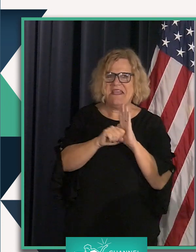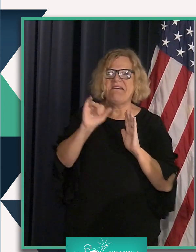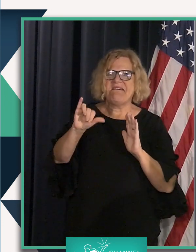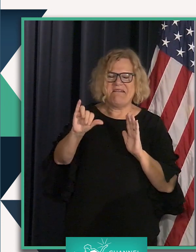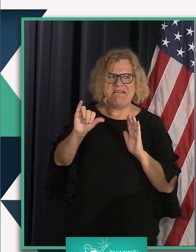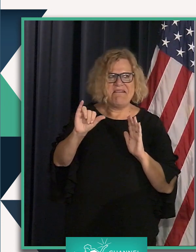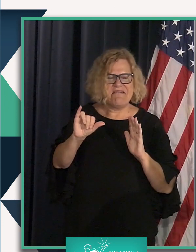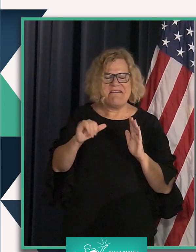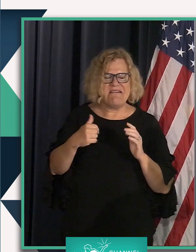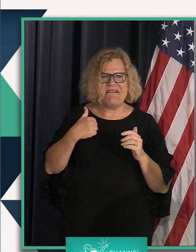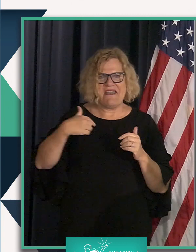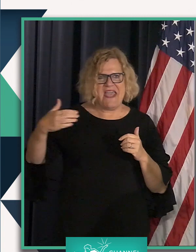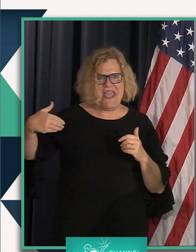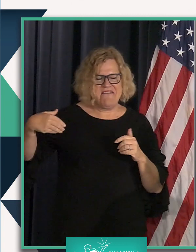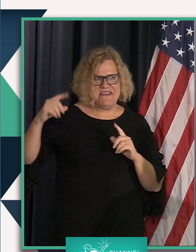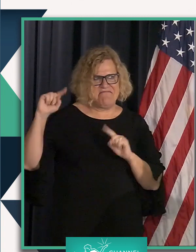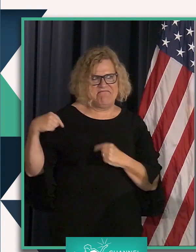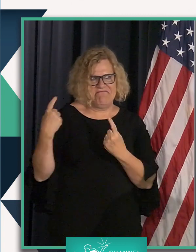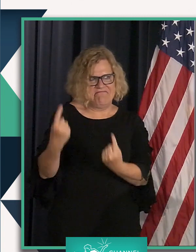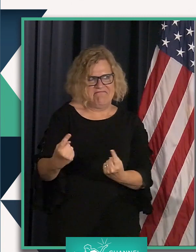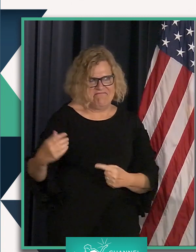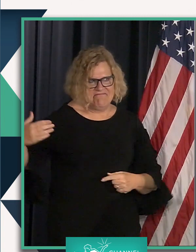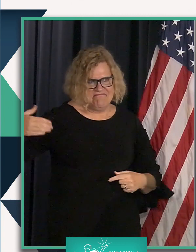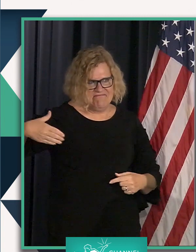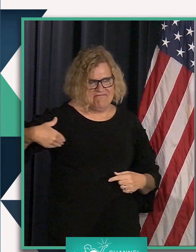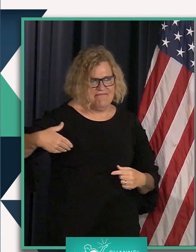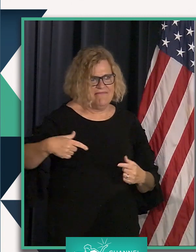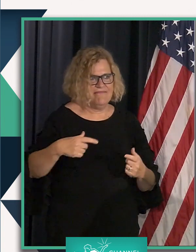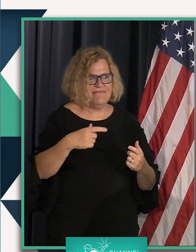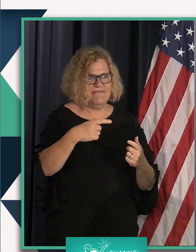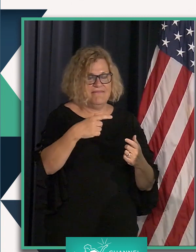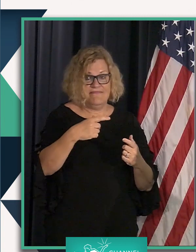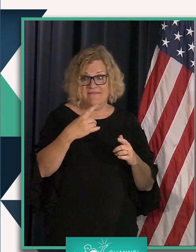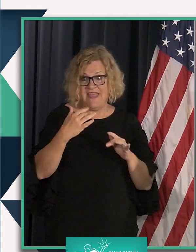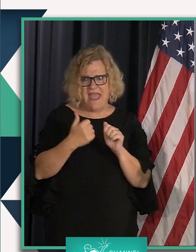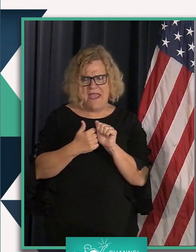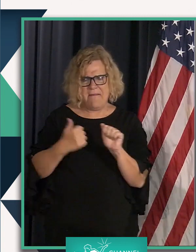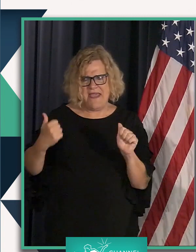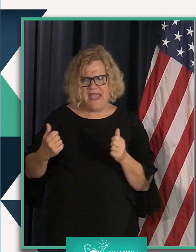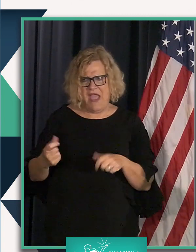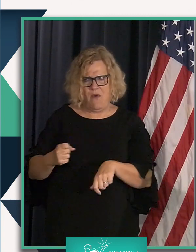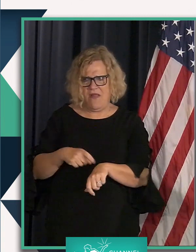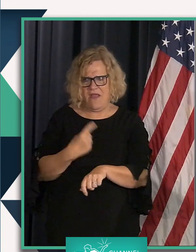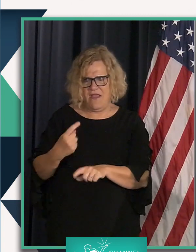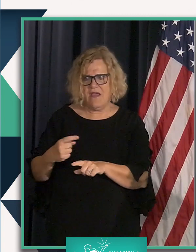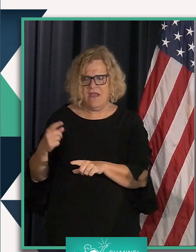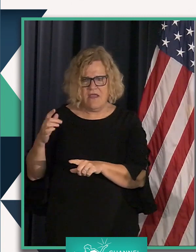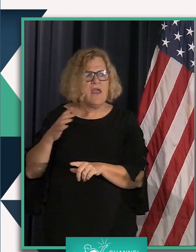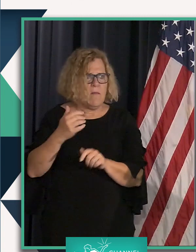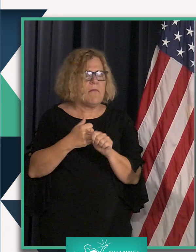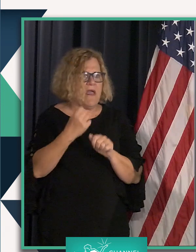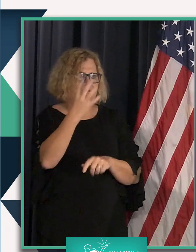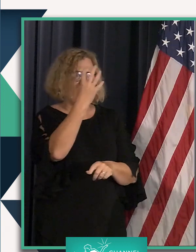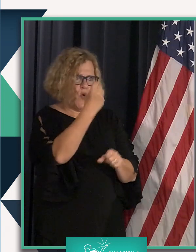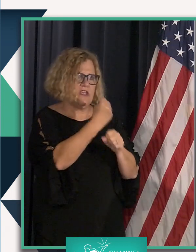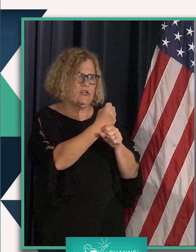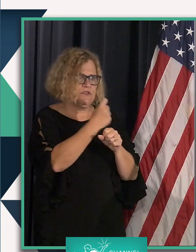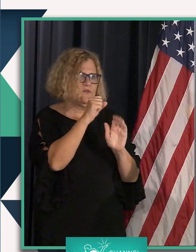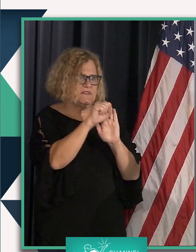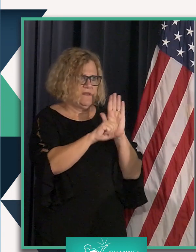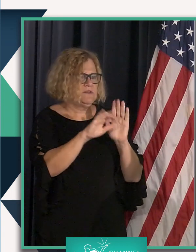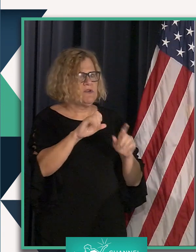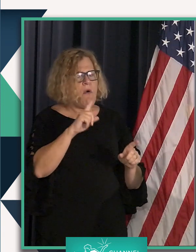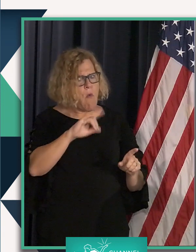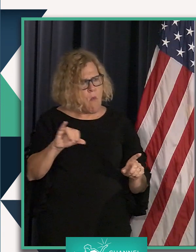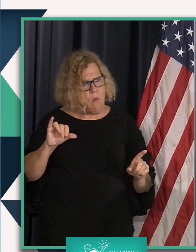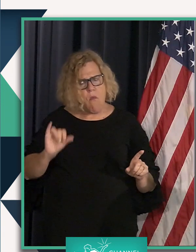since I have not in the past, do they do retro or how far back do you go? Yeah, we could go back 4 years for the state of Michigan,